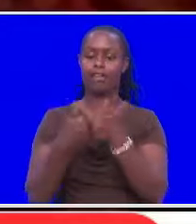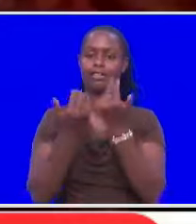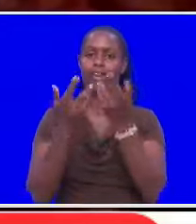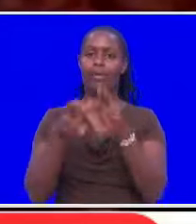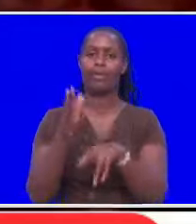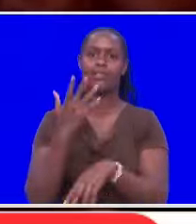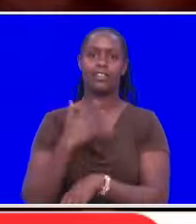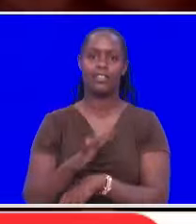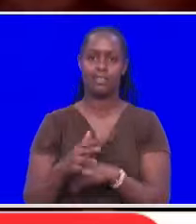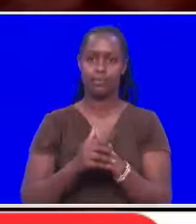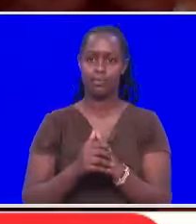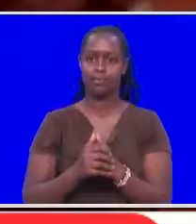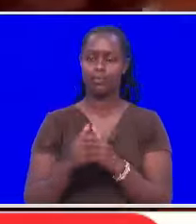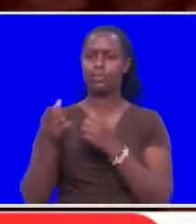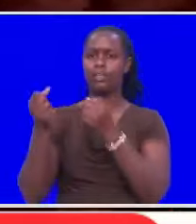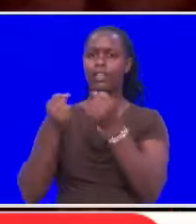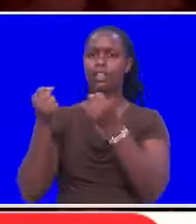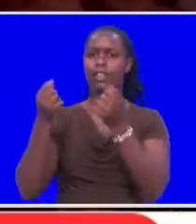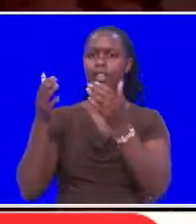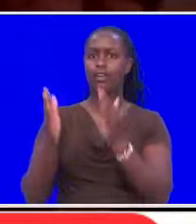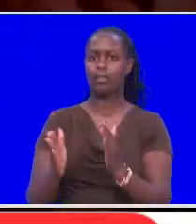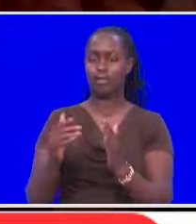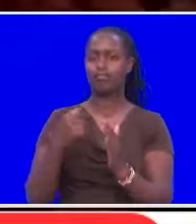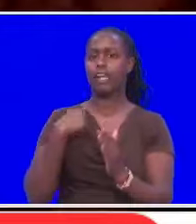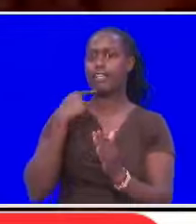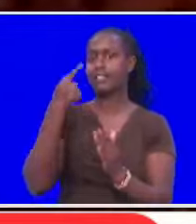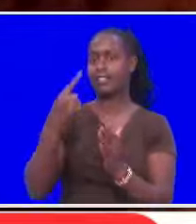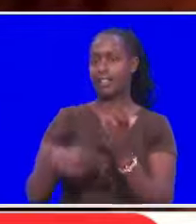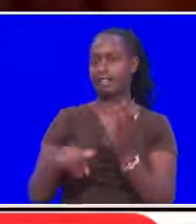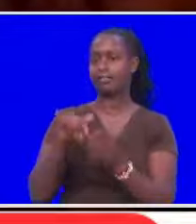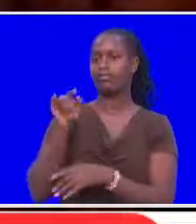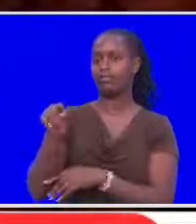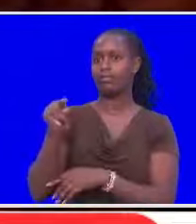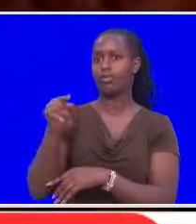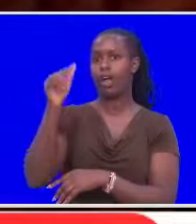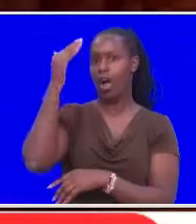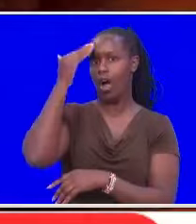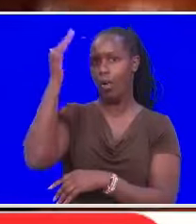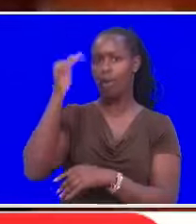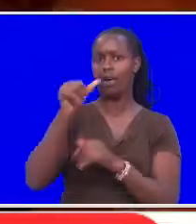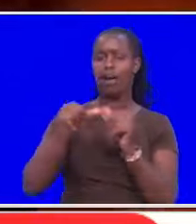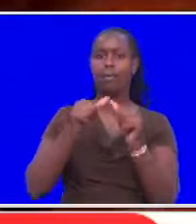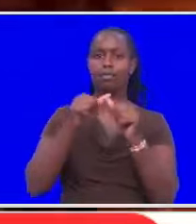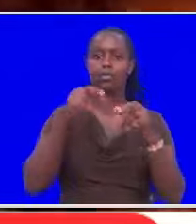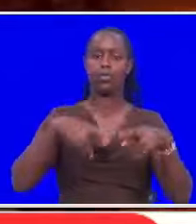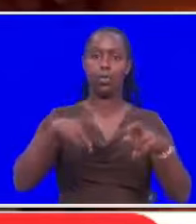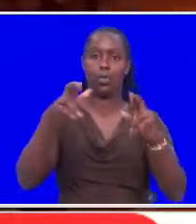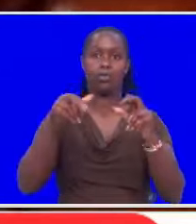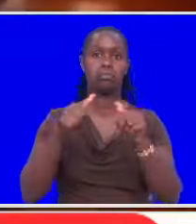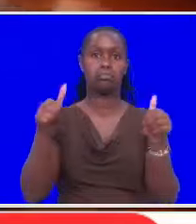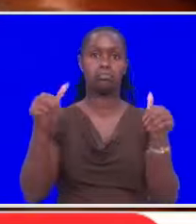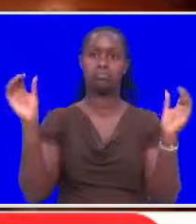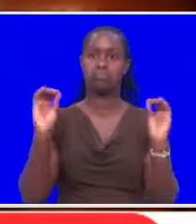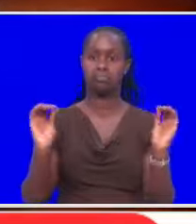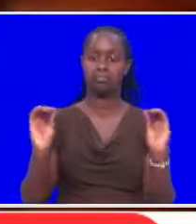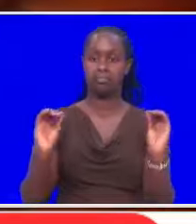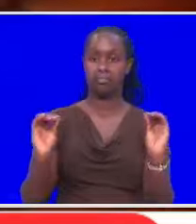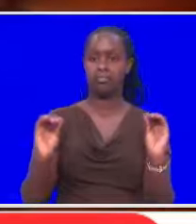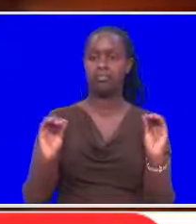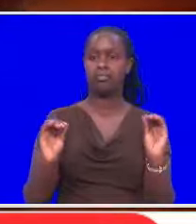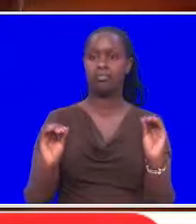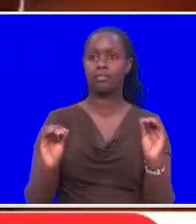It's somehow the driver, why I say the driver was not very well aware of this road. The